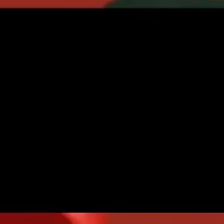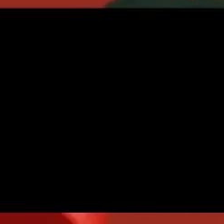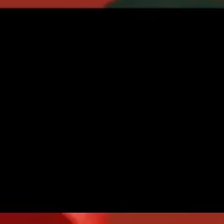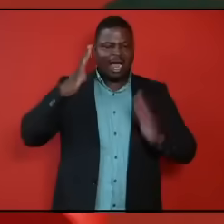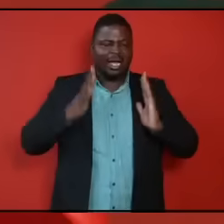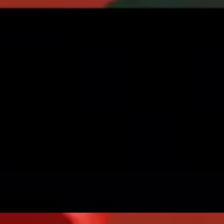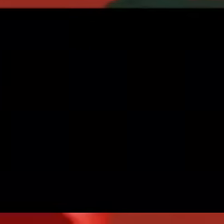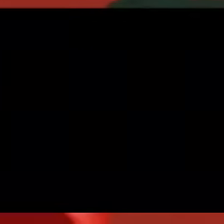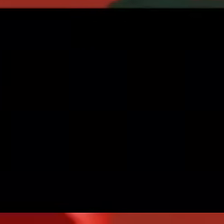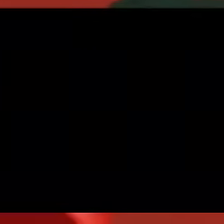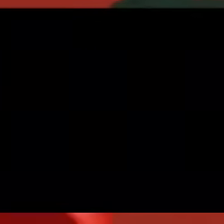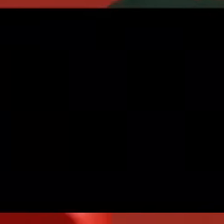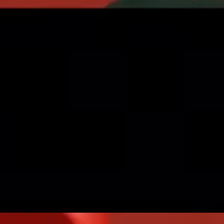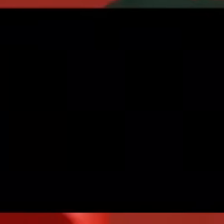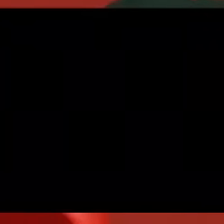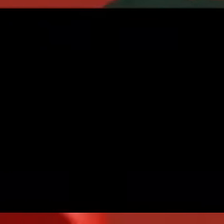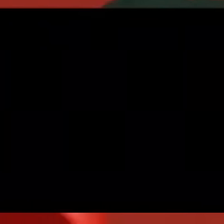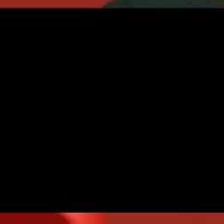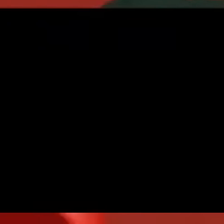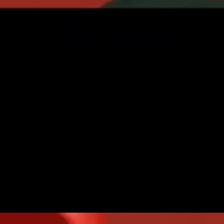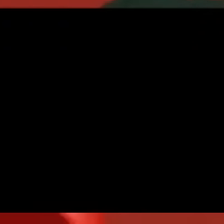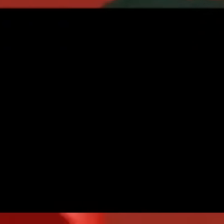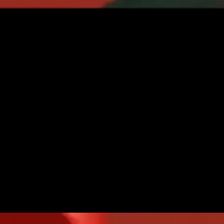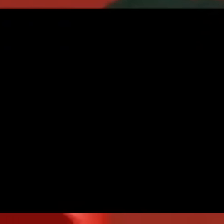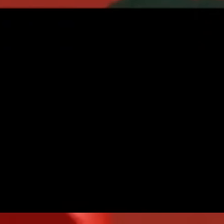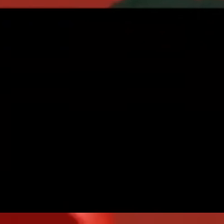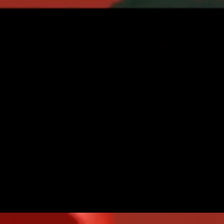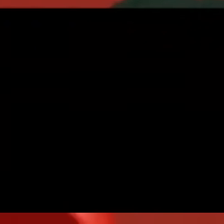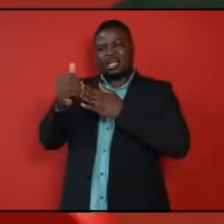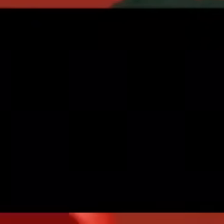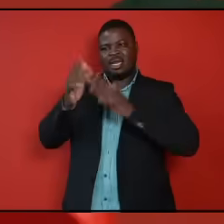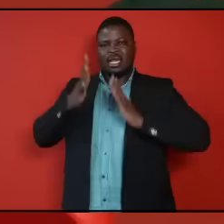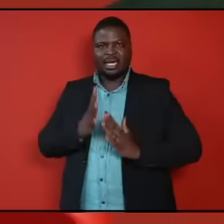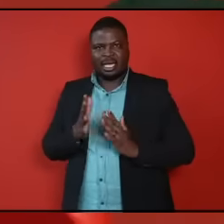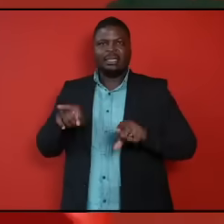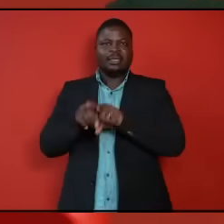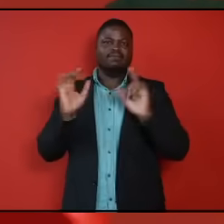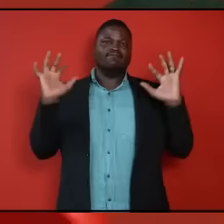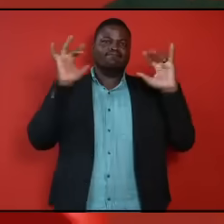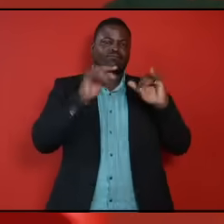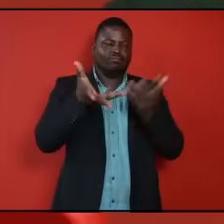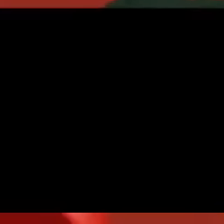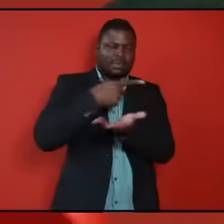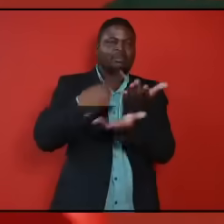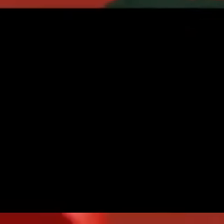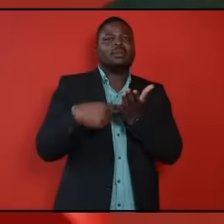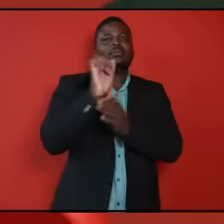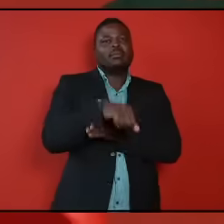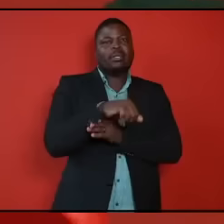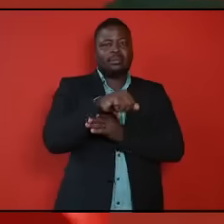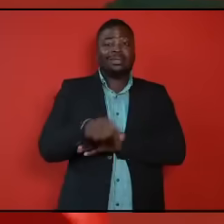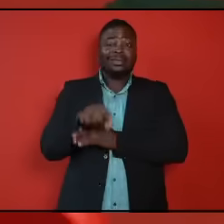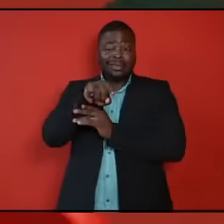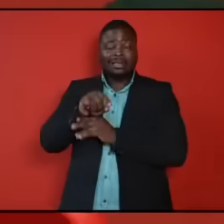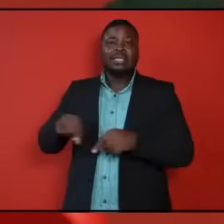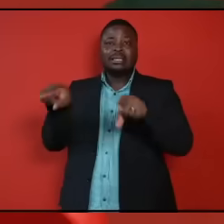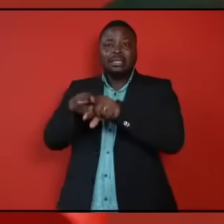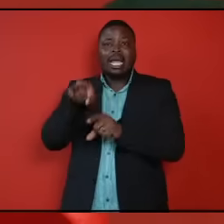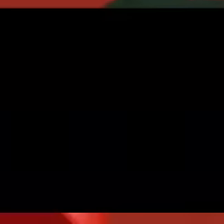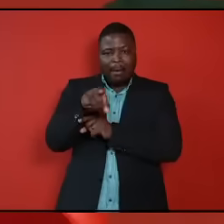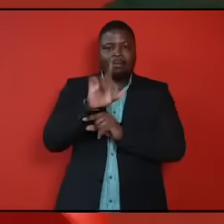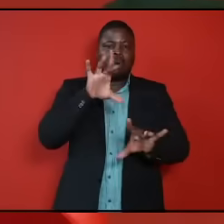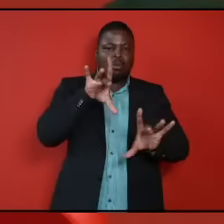a delegation of the EFF Youth Command. This broad and representative gathering reflected the organizational